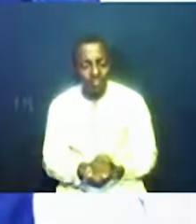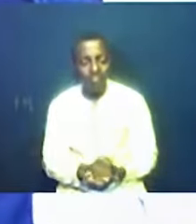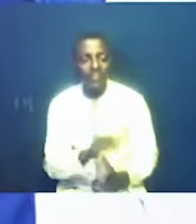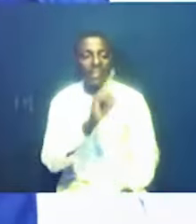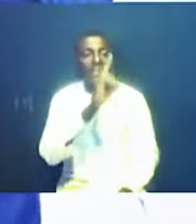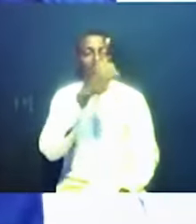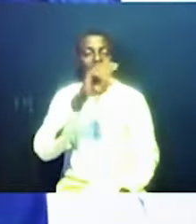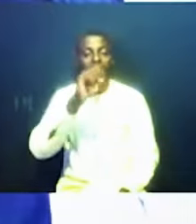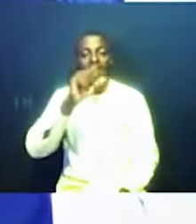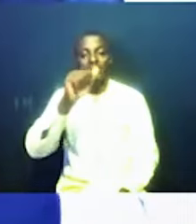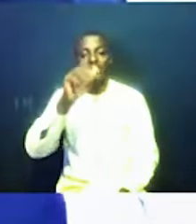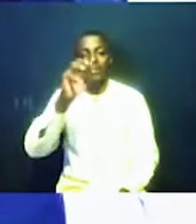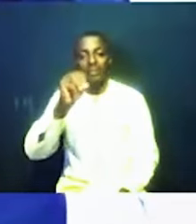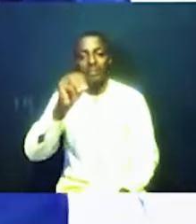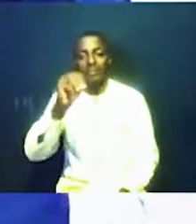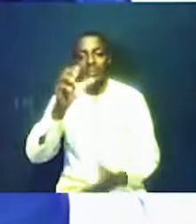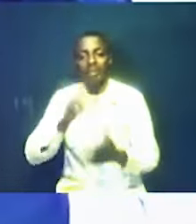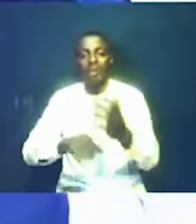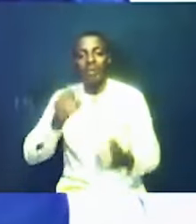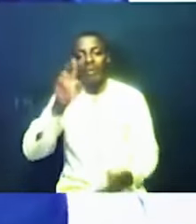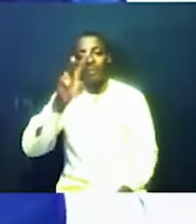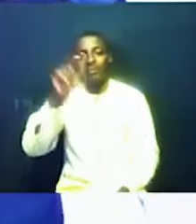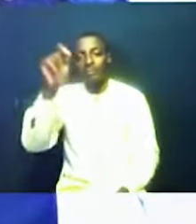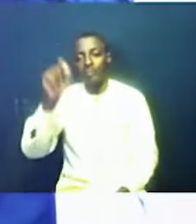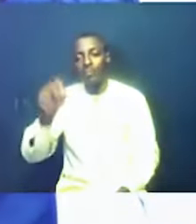1 Samuel 2 from